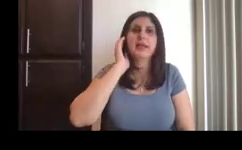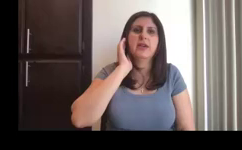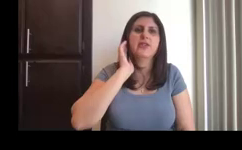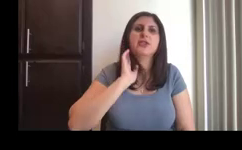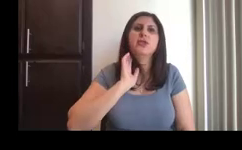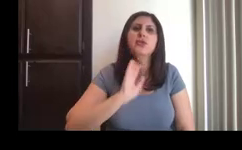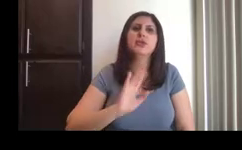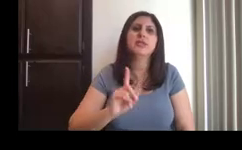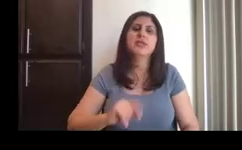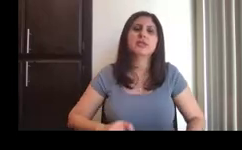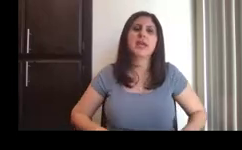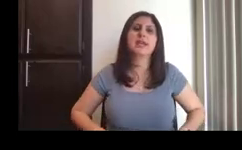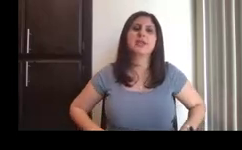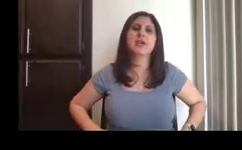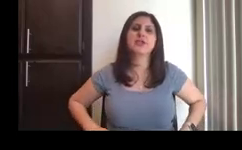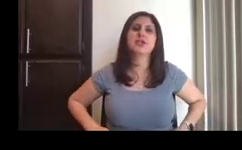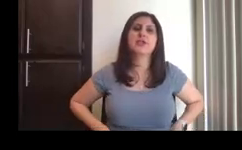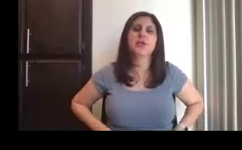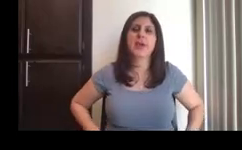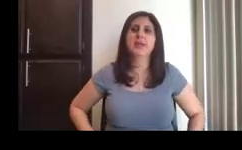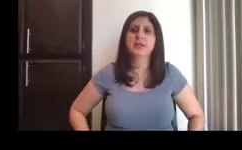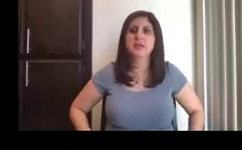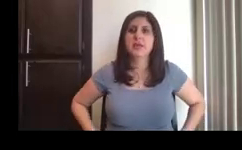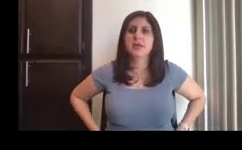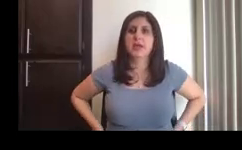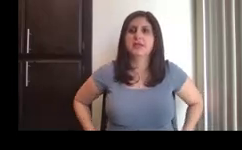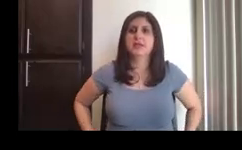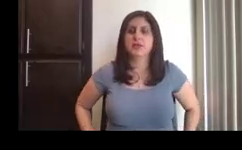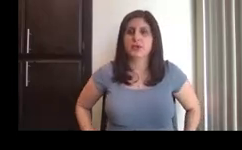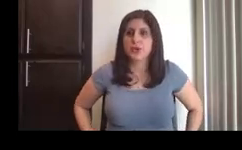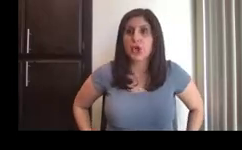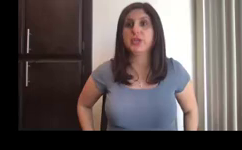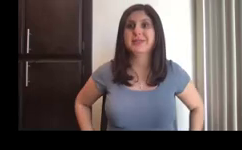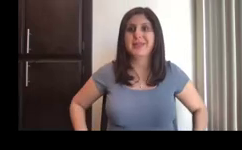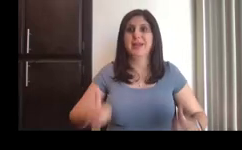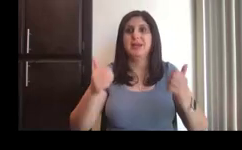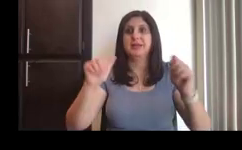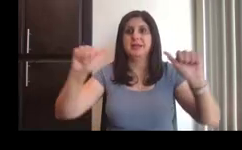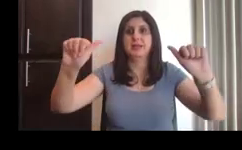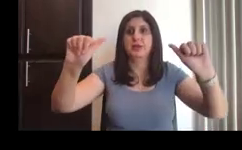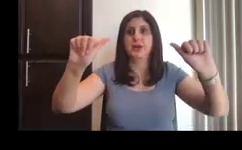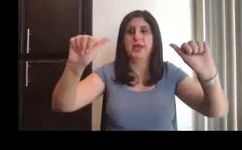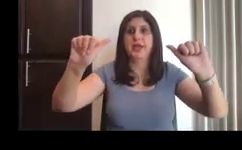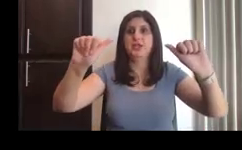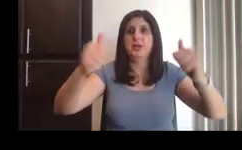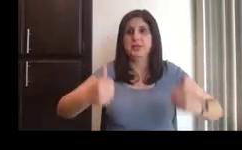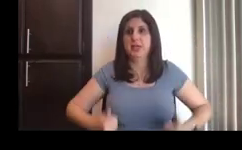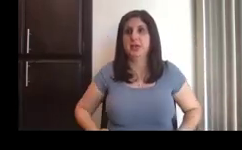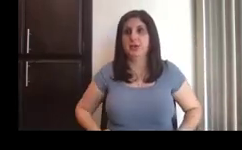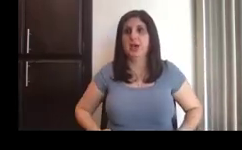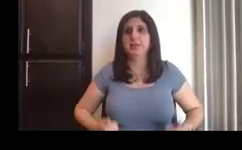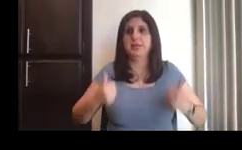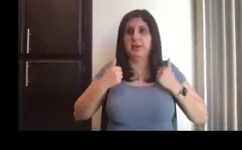Okay, live. So you will see the sign two different ways. Okay, so the more current sign is they're your A hand